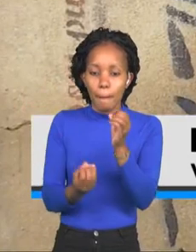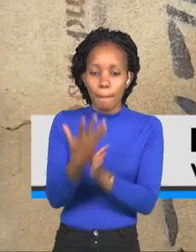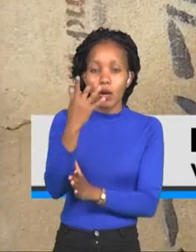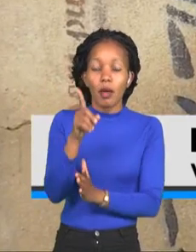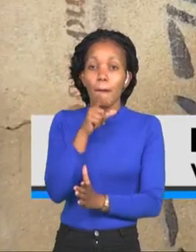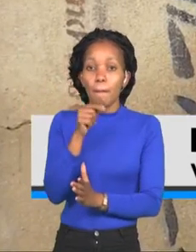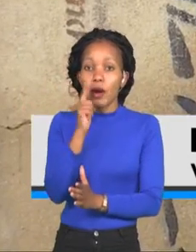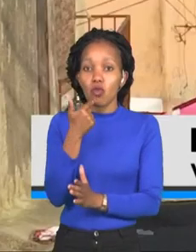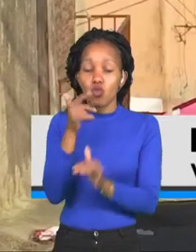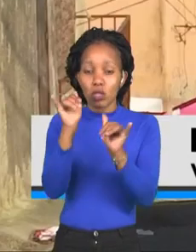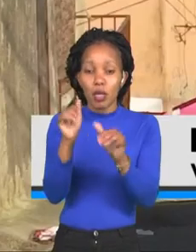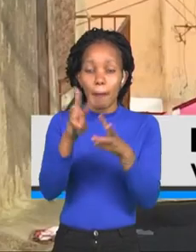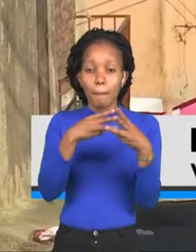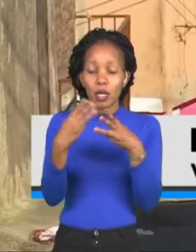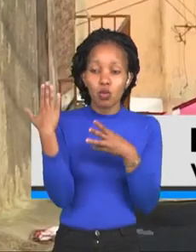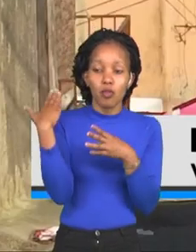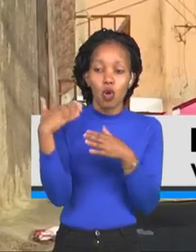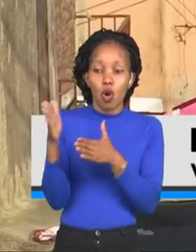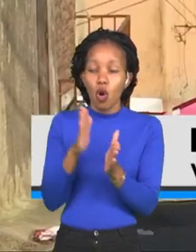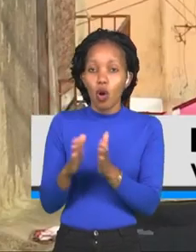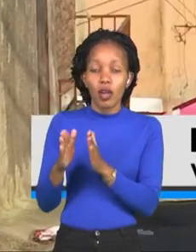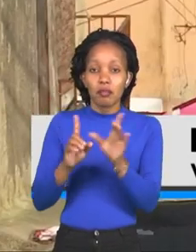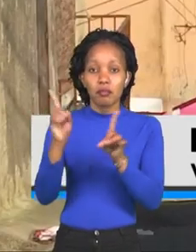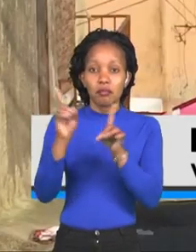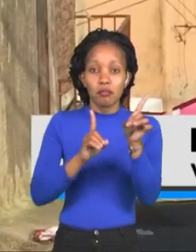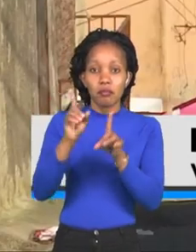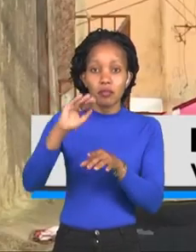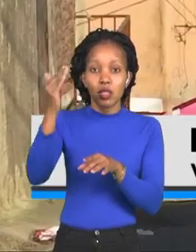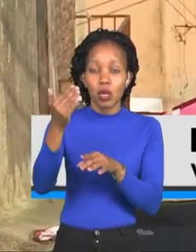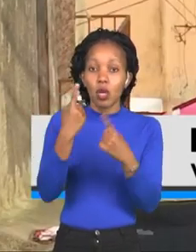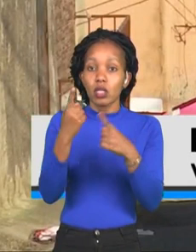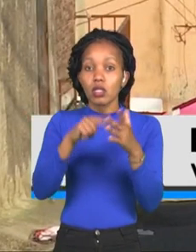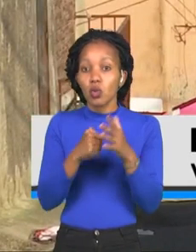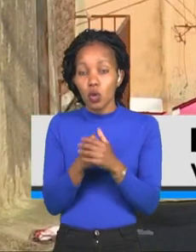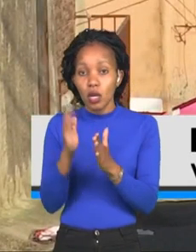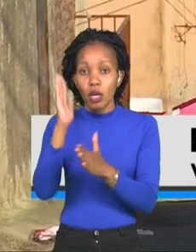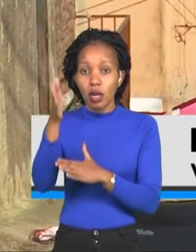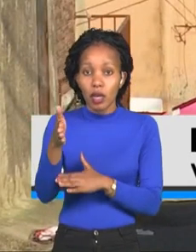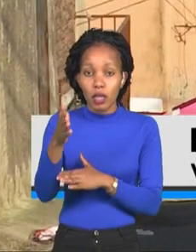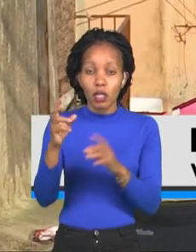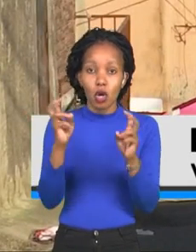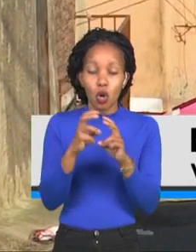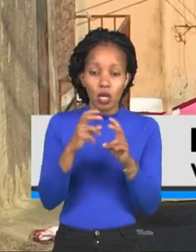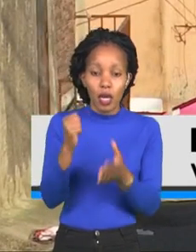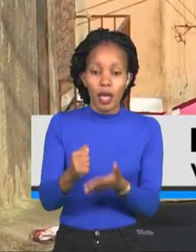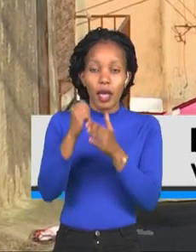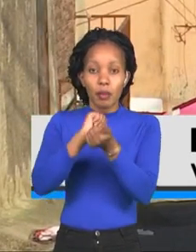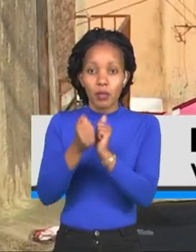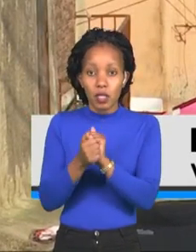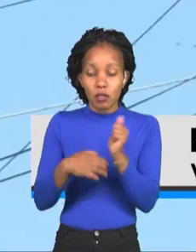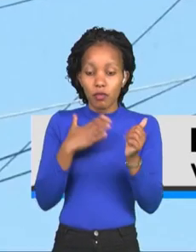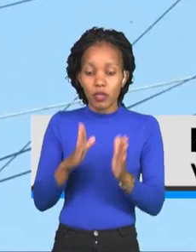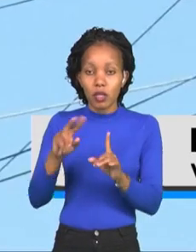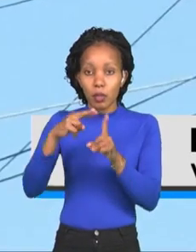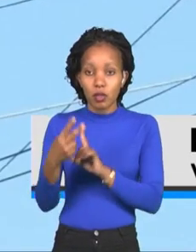who has been to prison before and now organizes tours of Cova da Moura, said direct contact with its people helps change visitors' perceptions